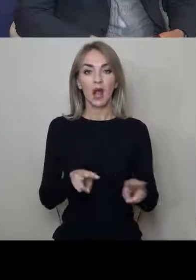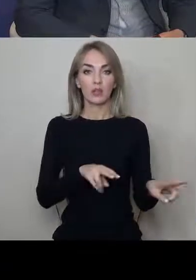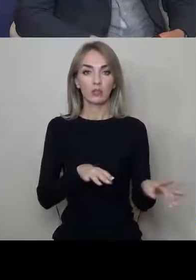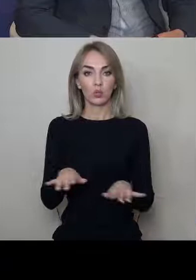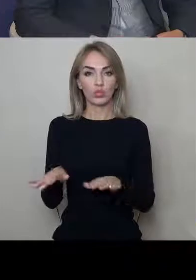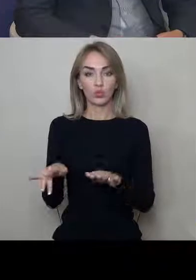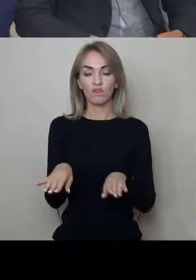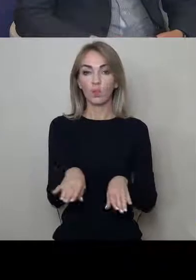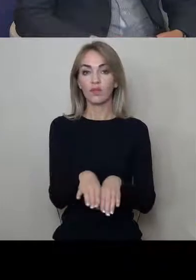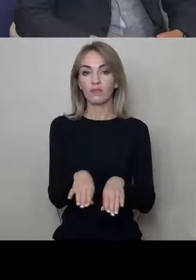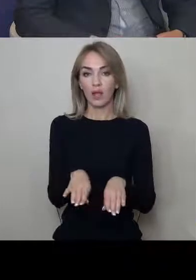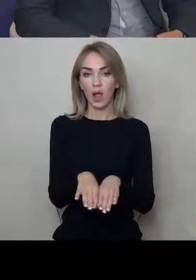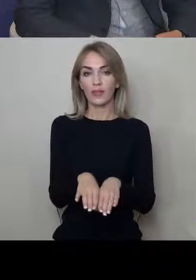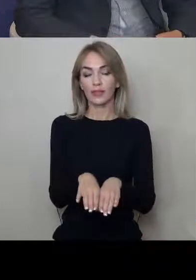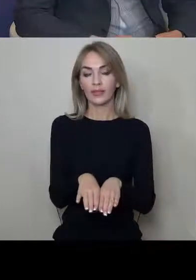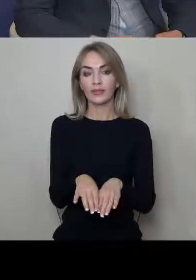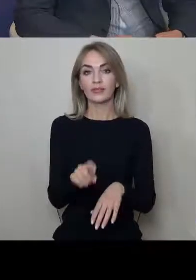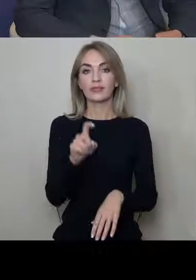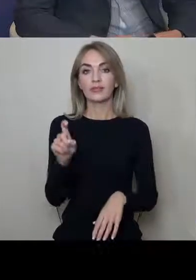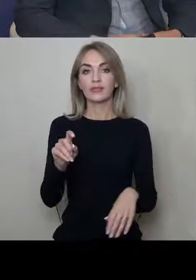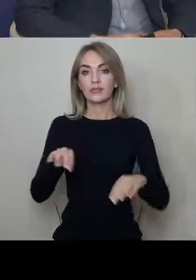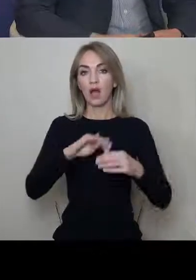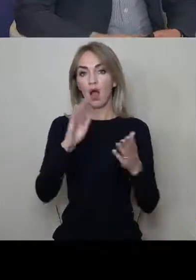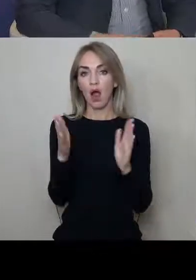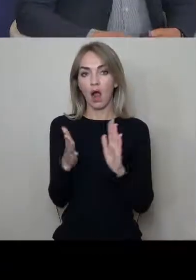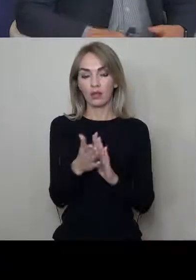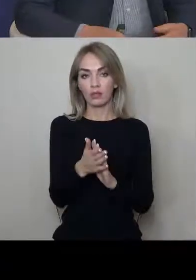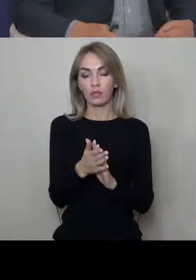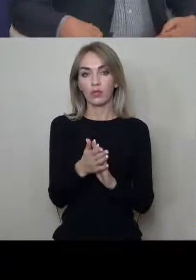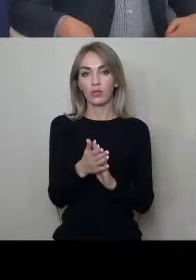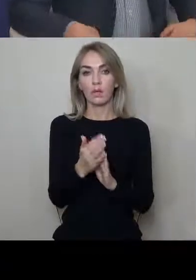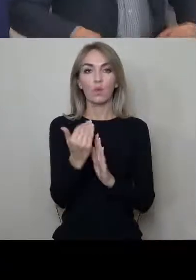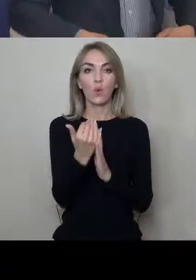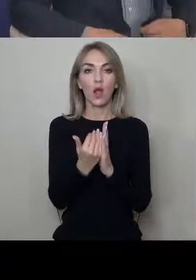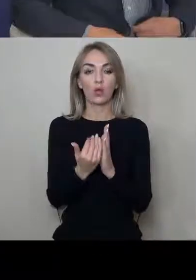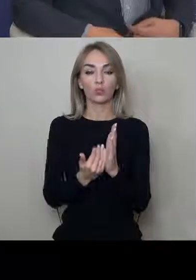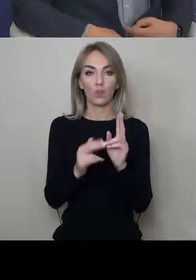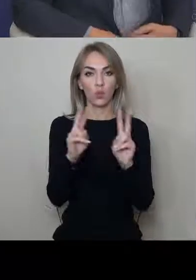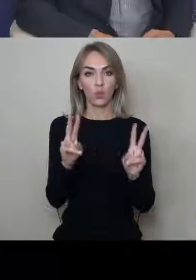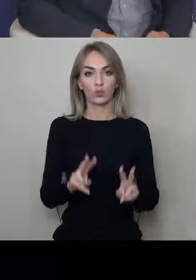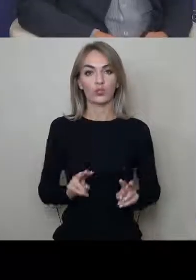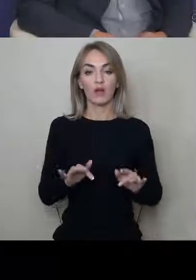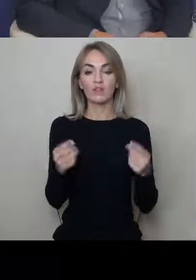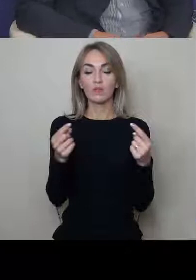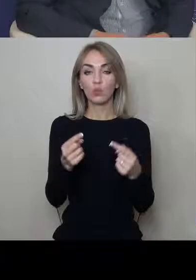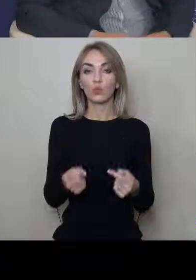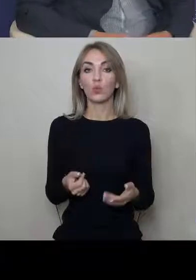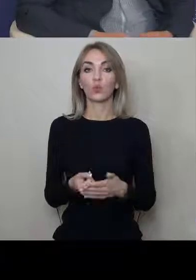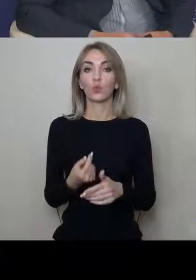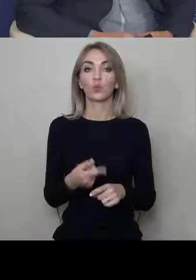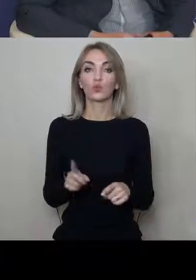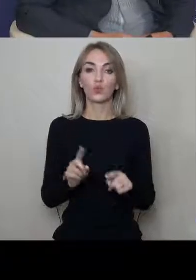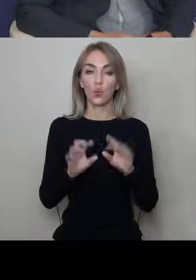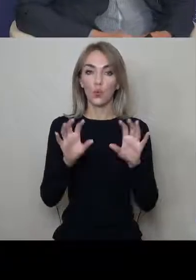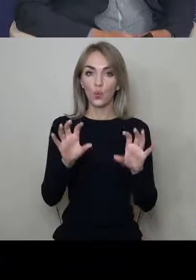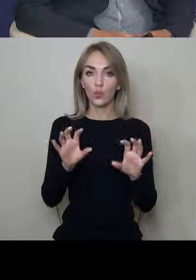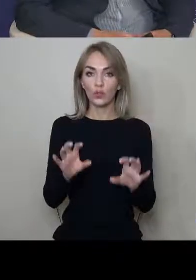issues, whereby they establish special procedures versus the standard procedure of